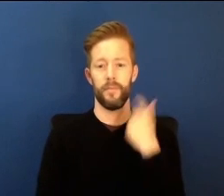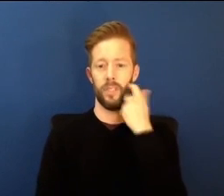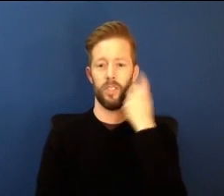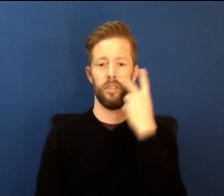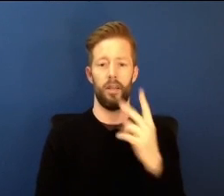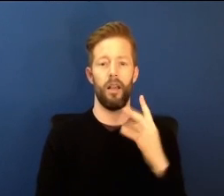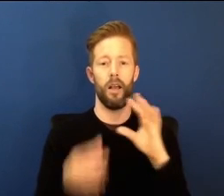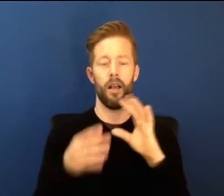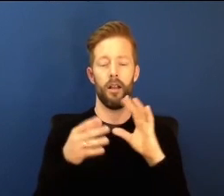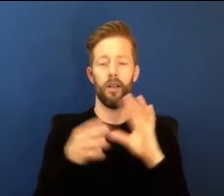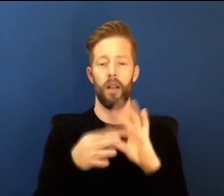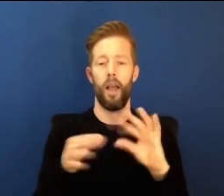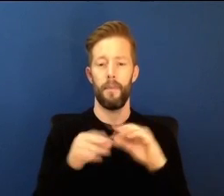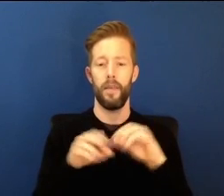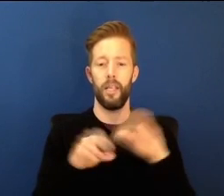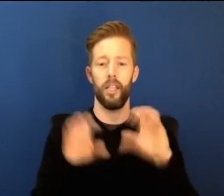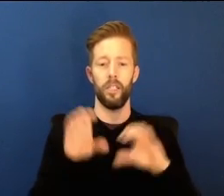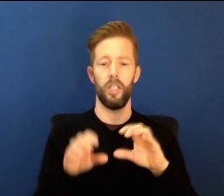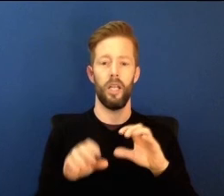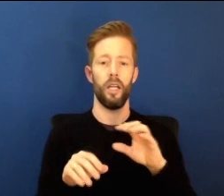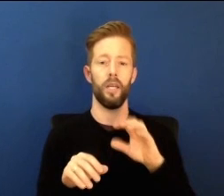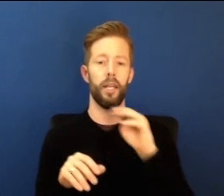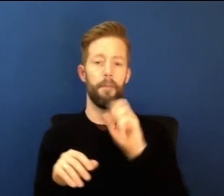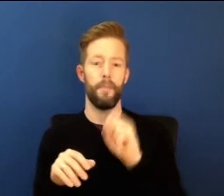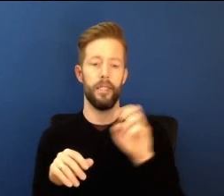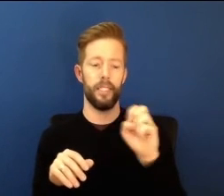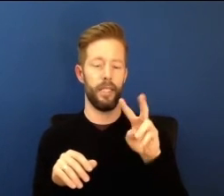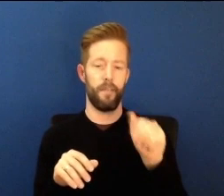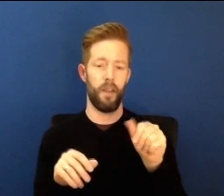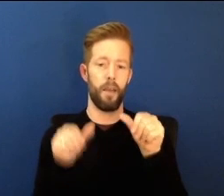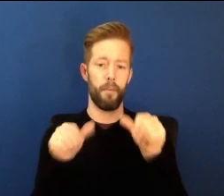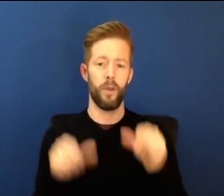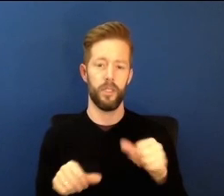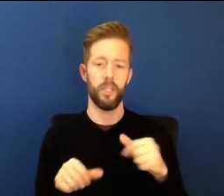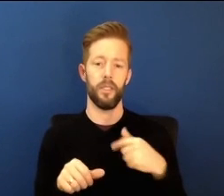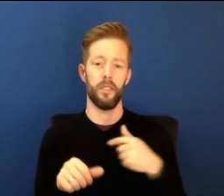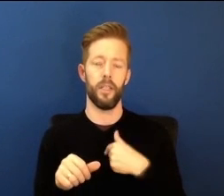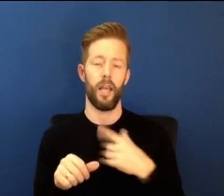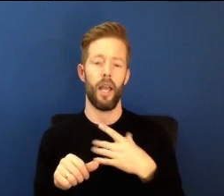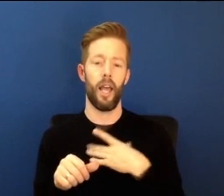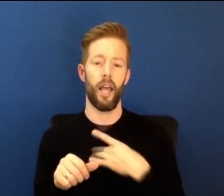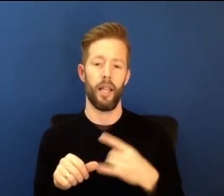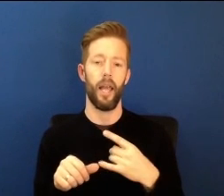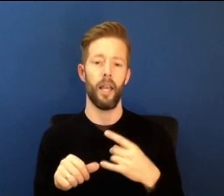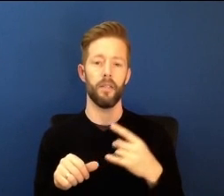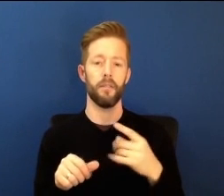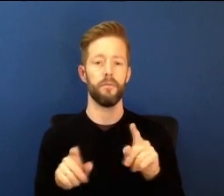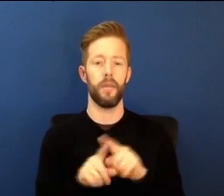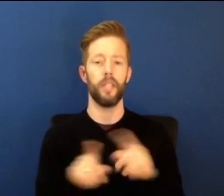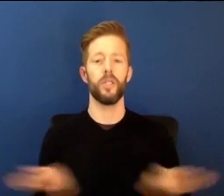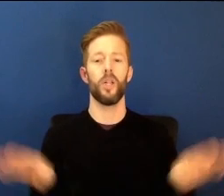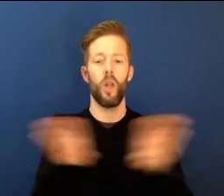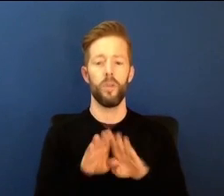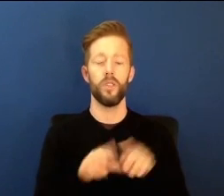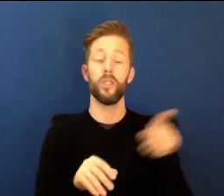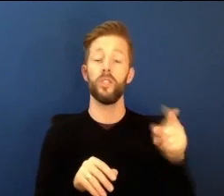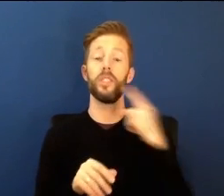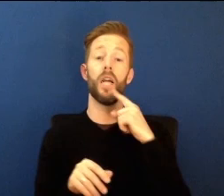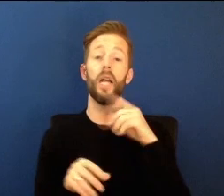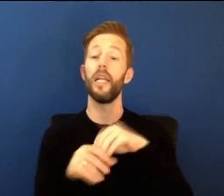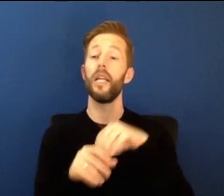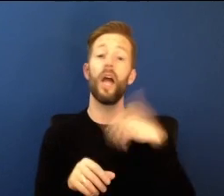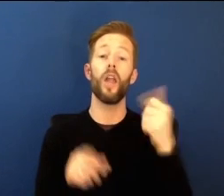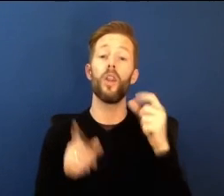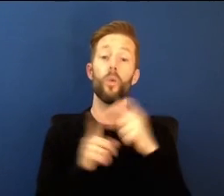that I just saw a comment in the chat box that Masiva posted, and I think I like this as a closing statement.